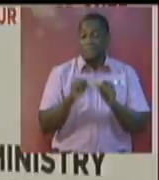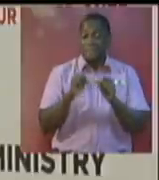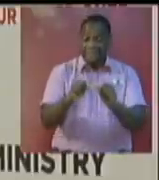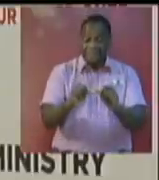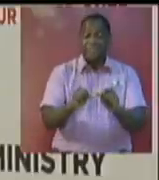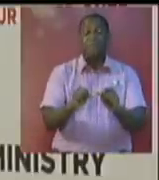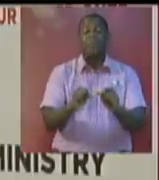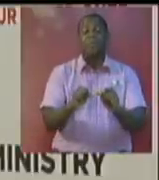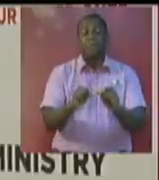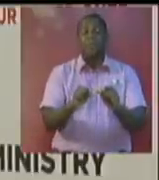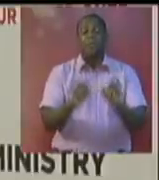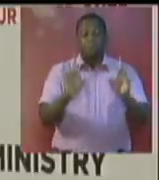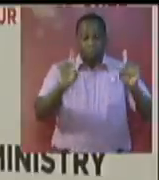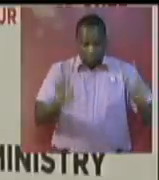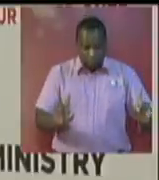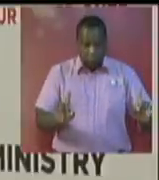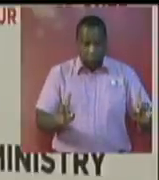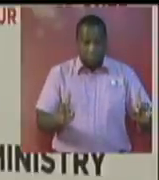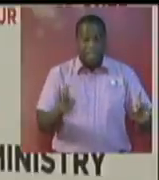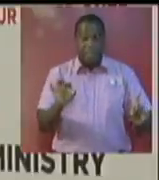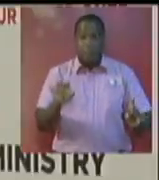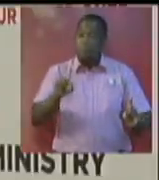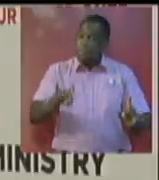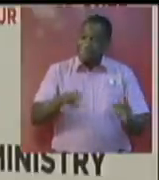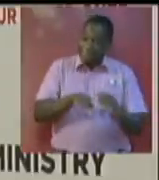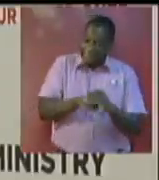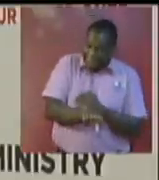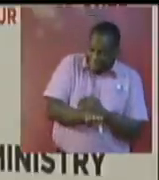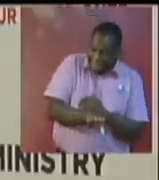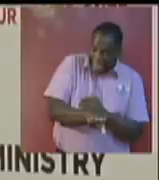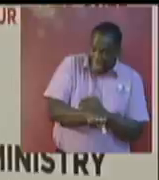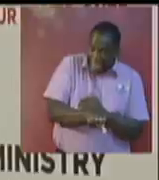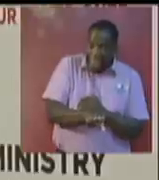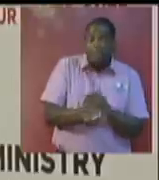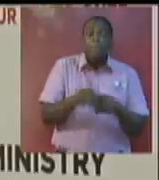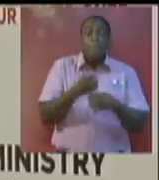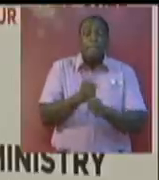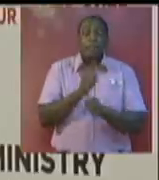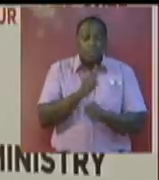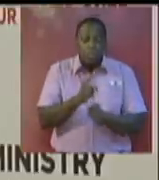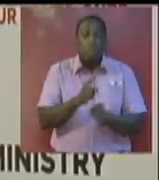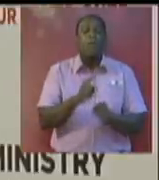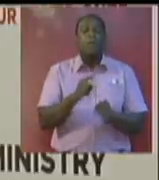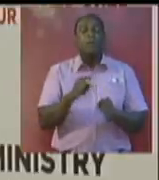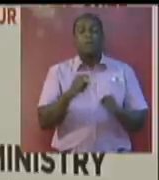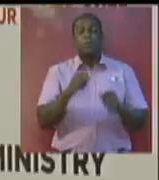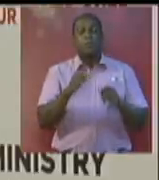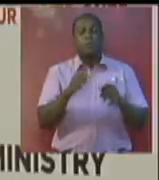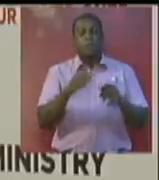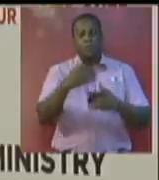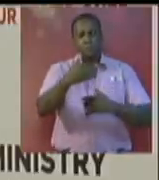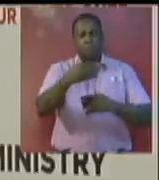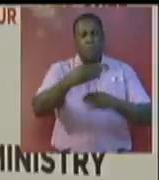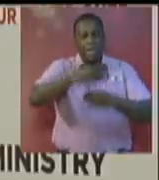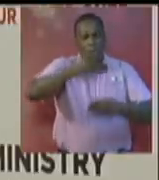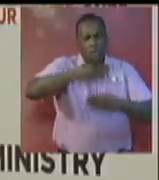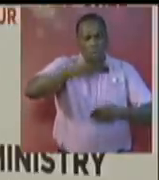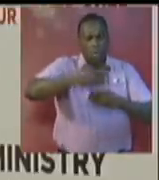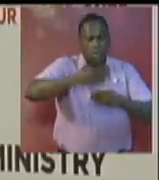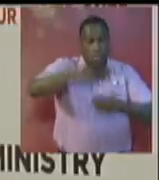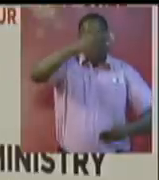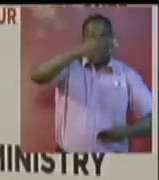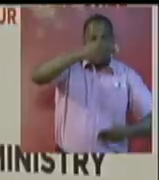indoor, make sure your indoor spaces is well ventilated. That would be those are the few